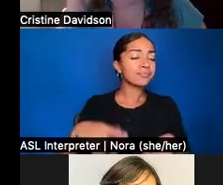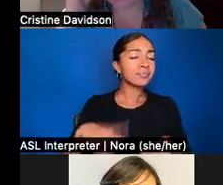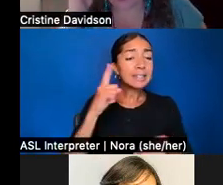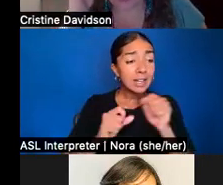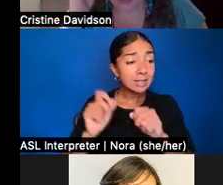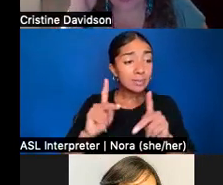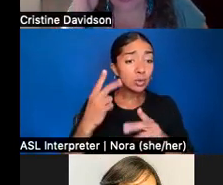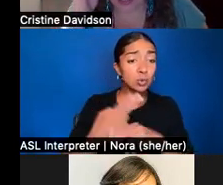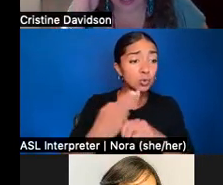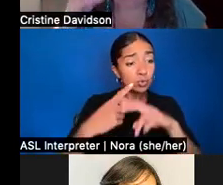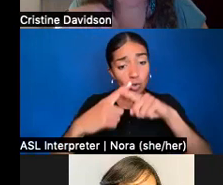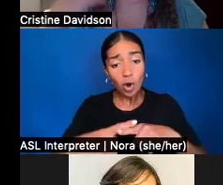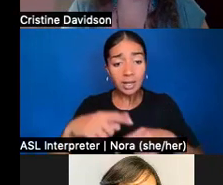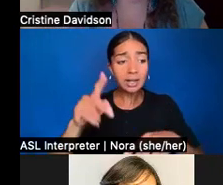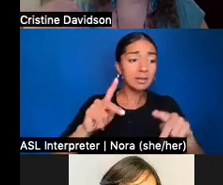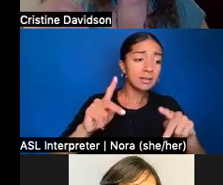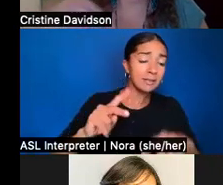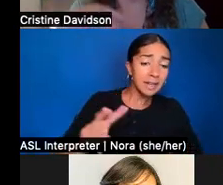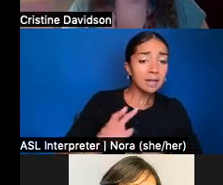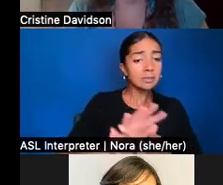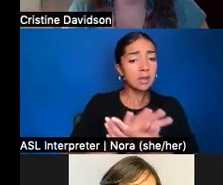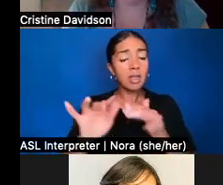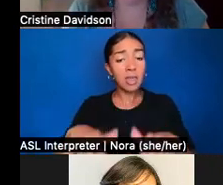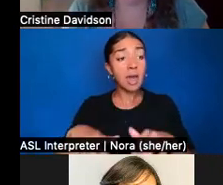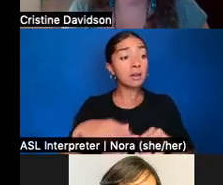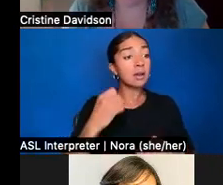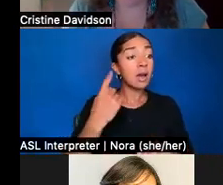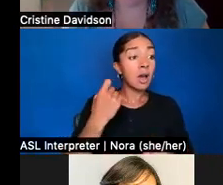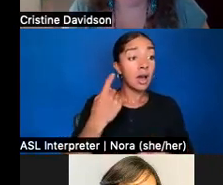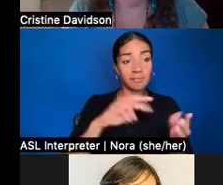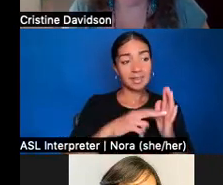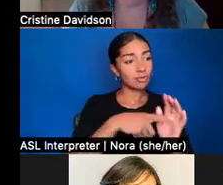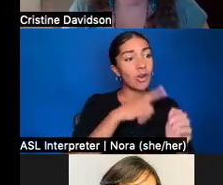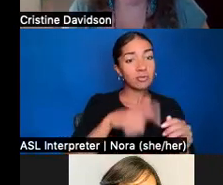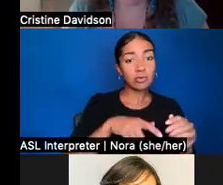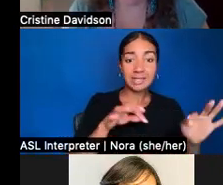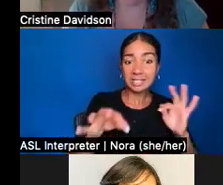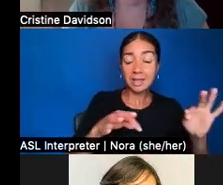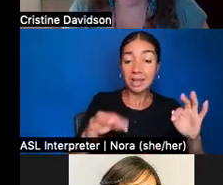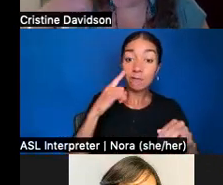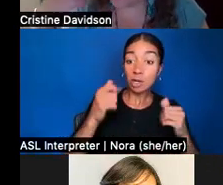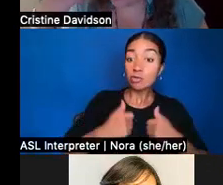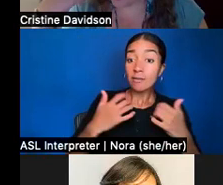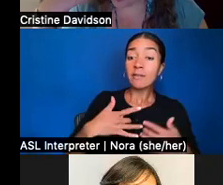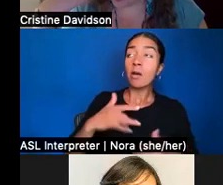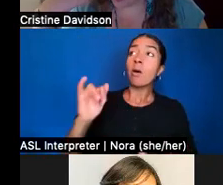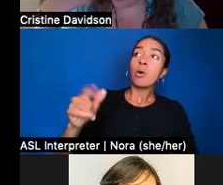reasons. So to not have to explain that is half the battle, right? It can feel